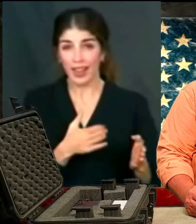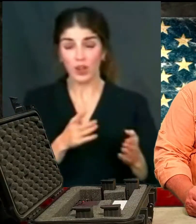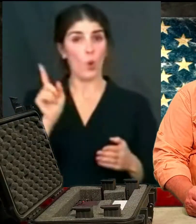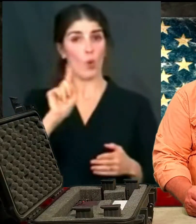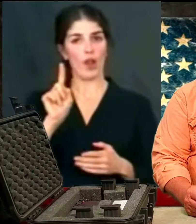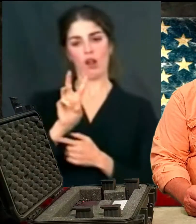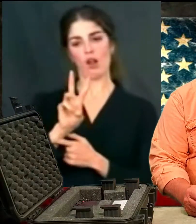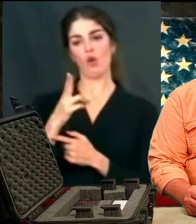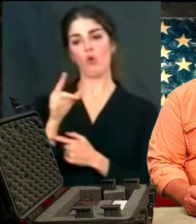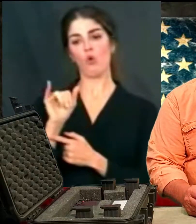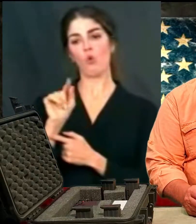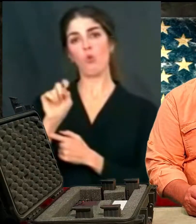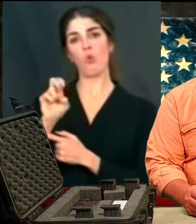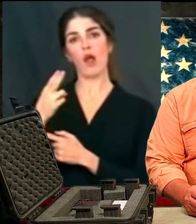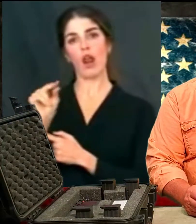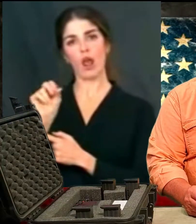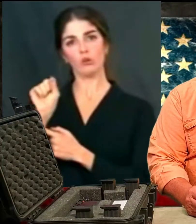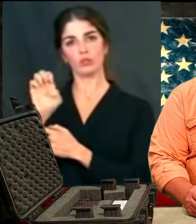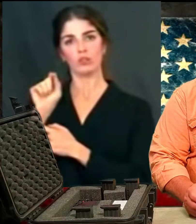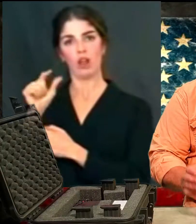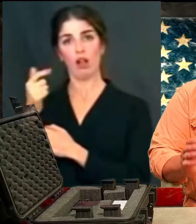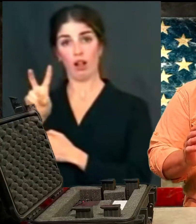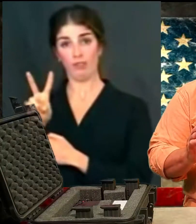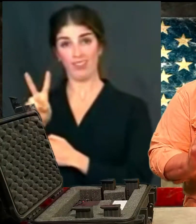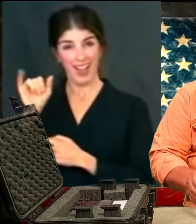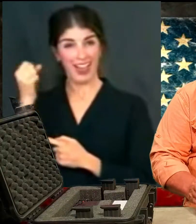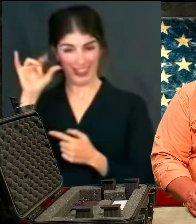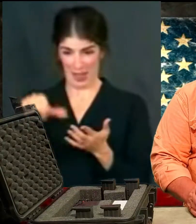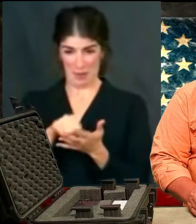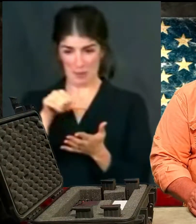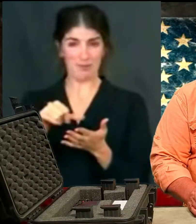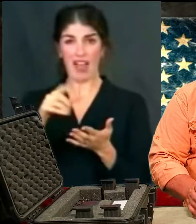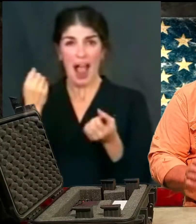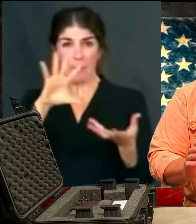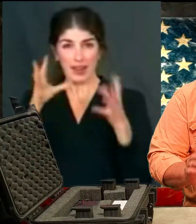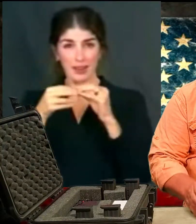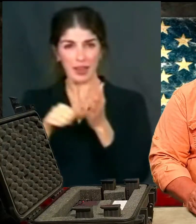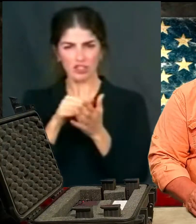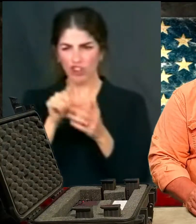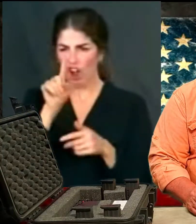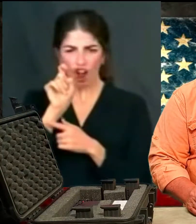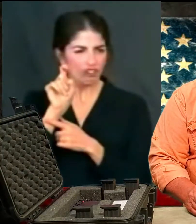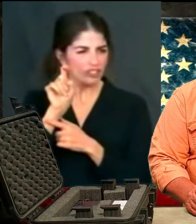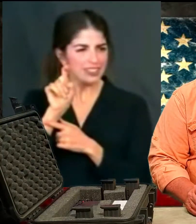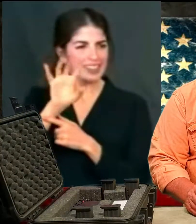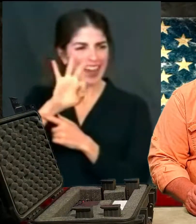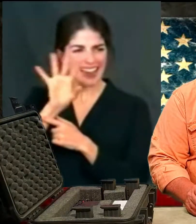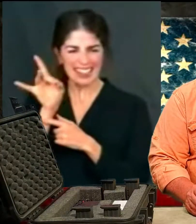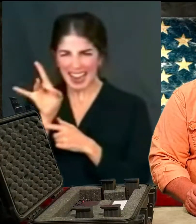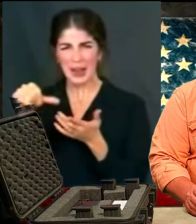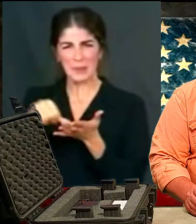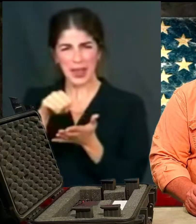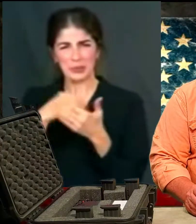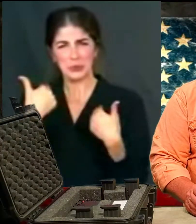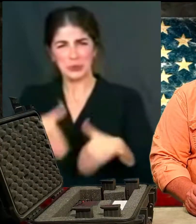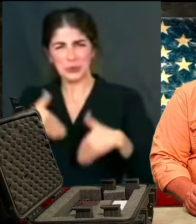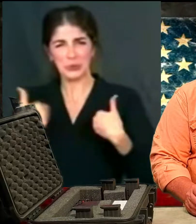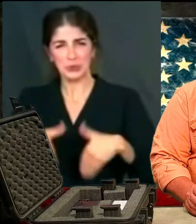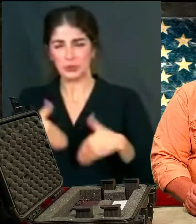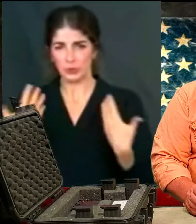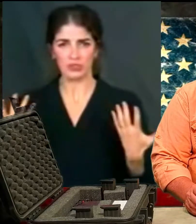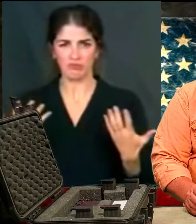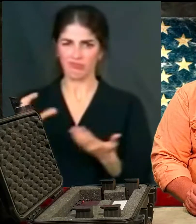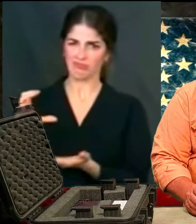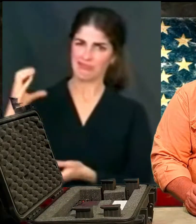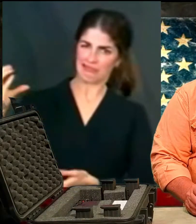not had the time to go to the range, but I am going tomorrow, and we're going